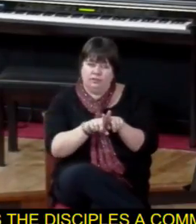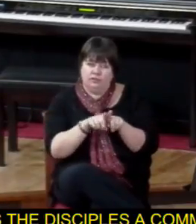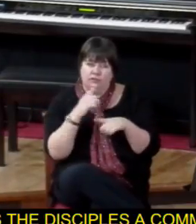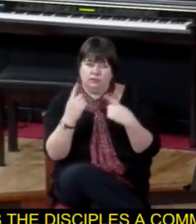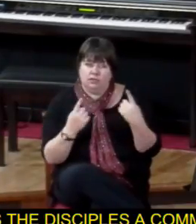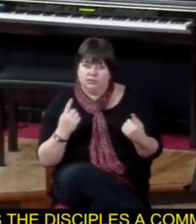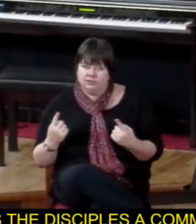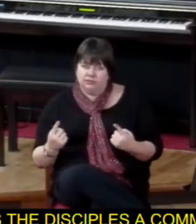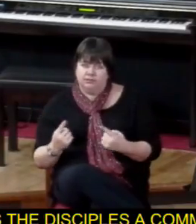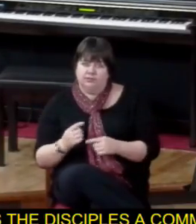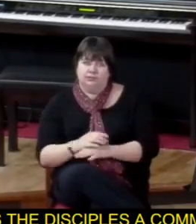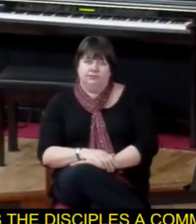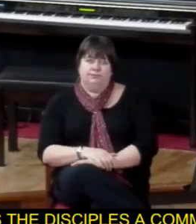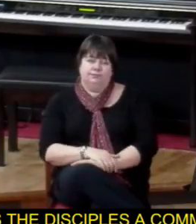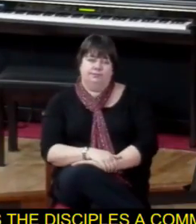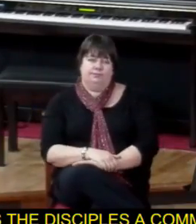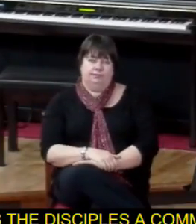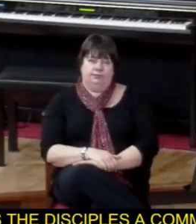of God.